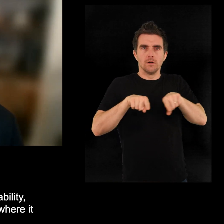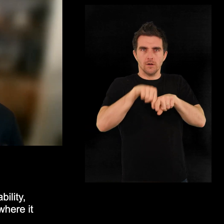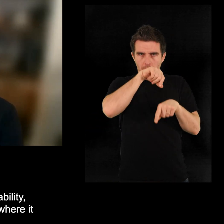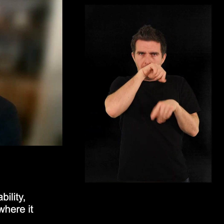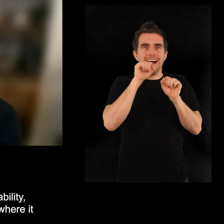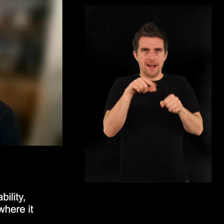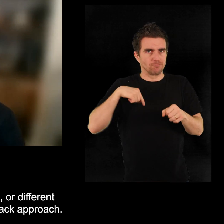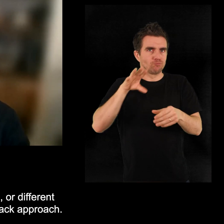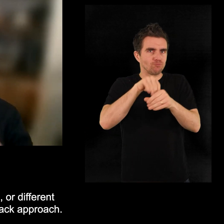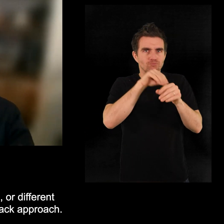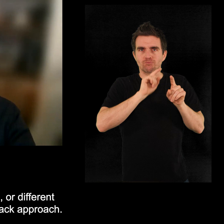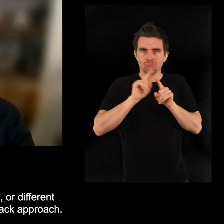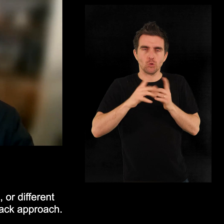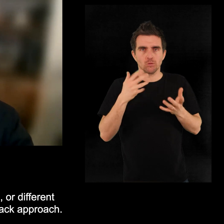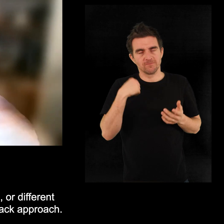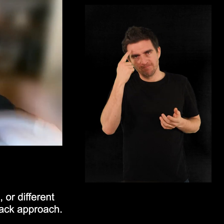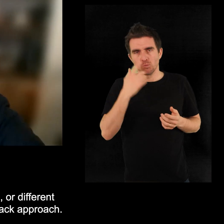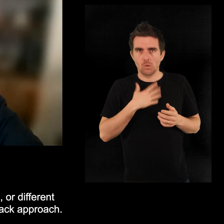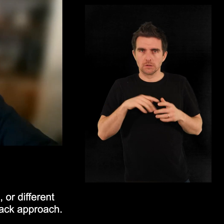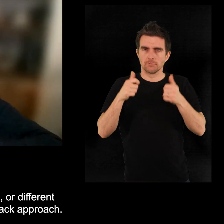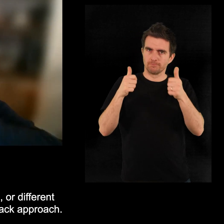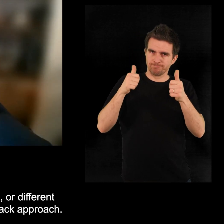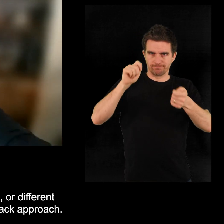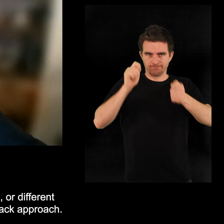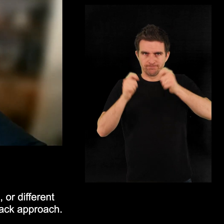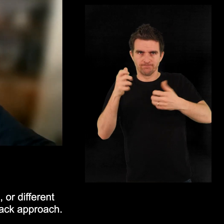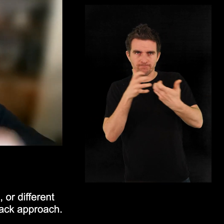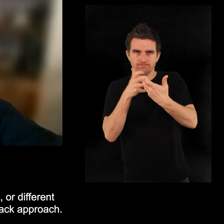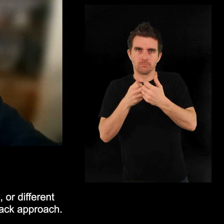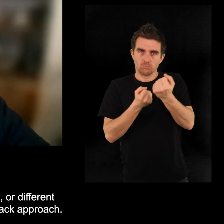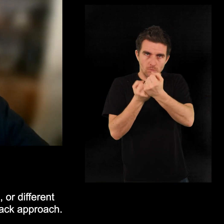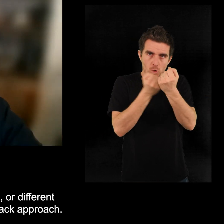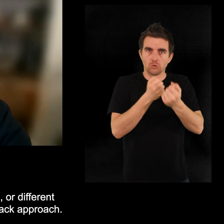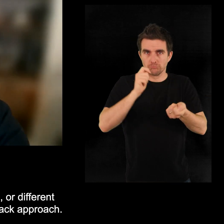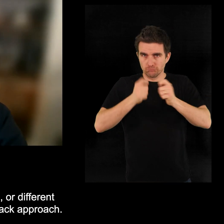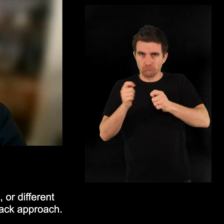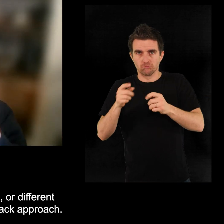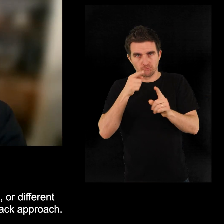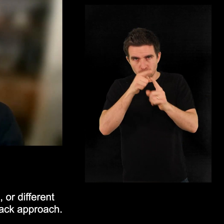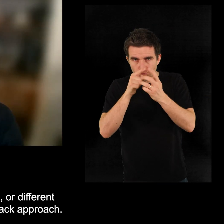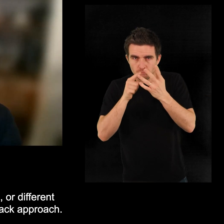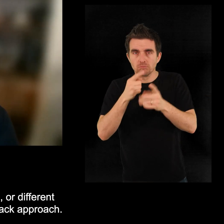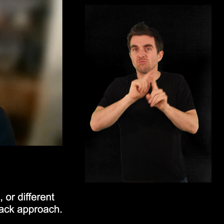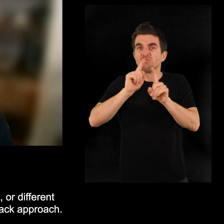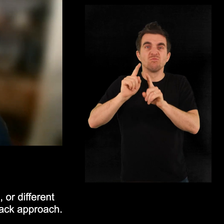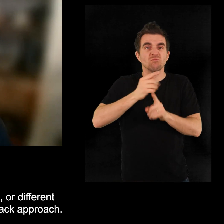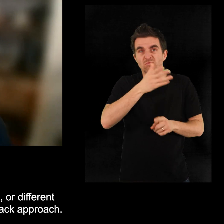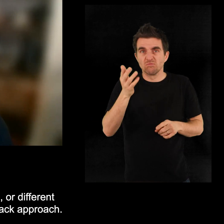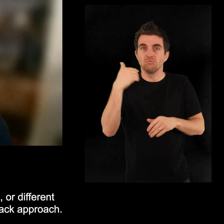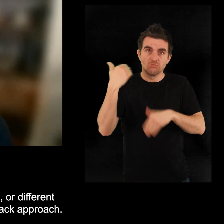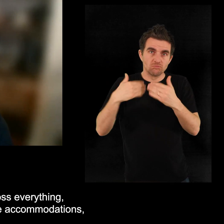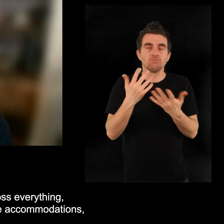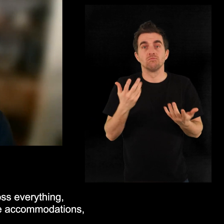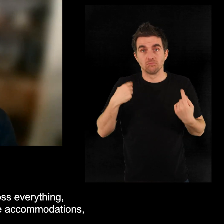not like gender where it can just be part of it, or youth, or different minorities. We need a twin